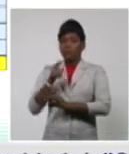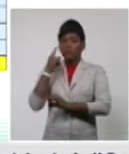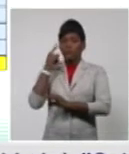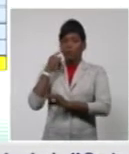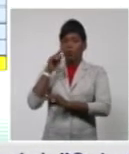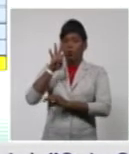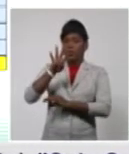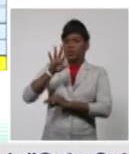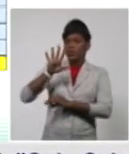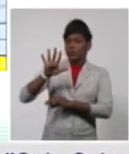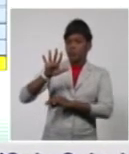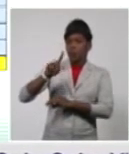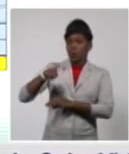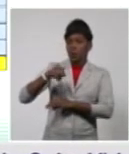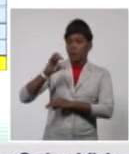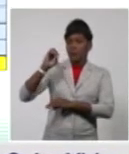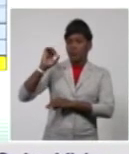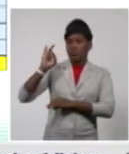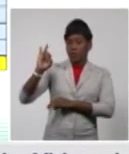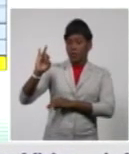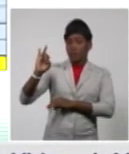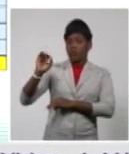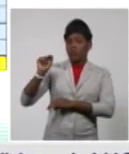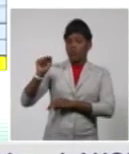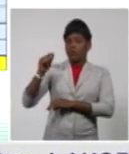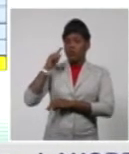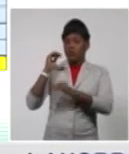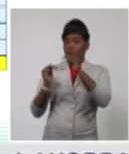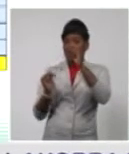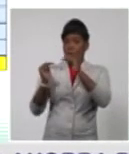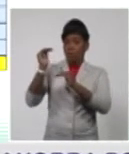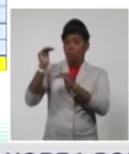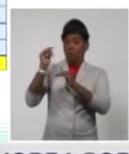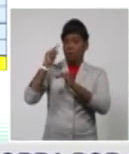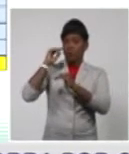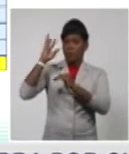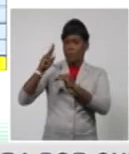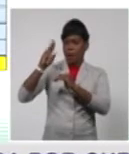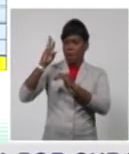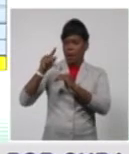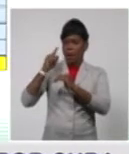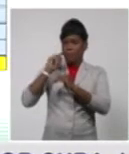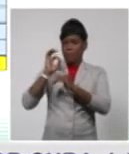45.07, Havana's 28.97, Artemisa's